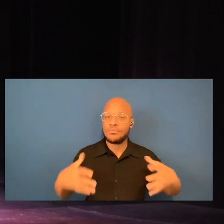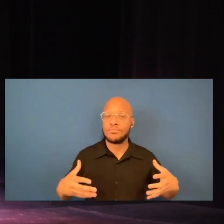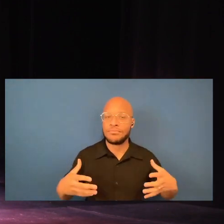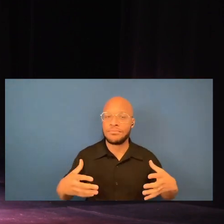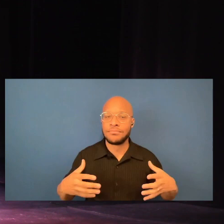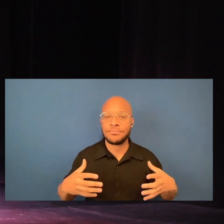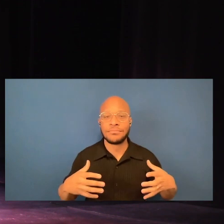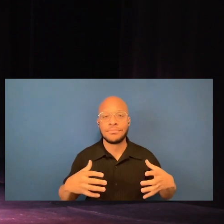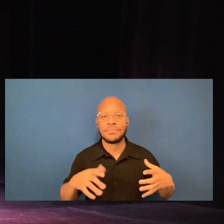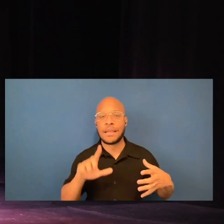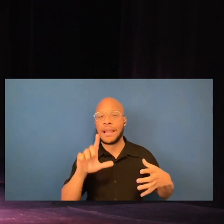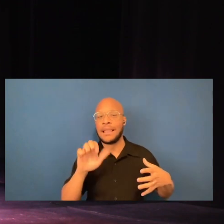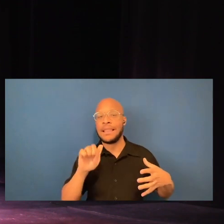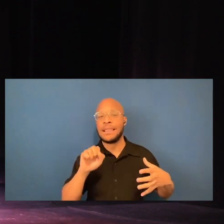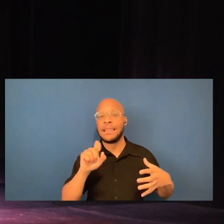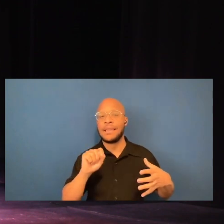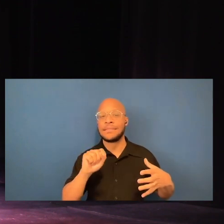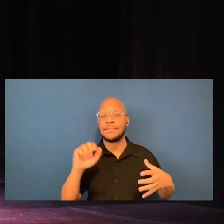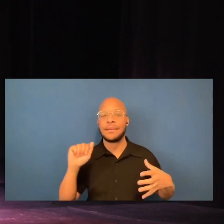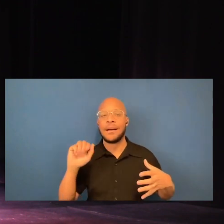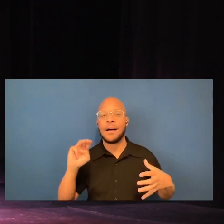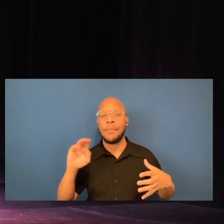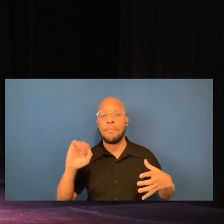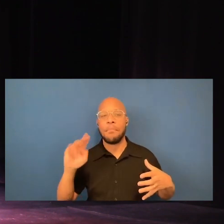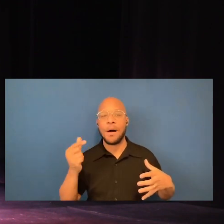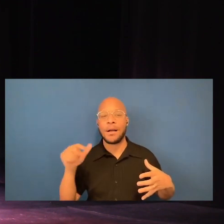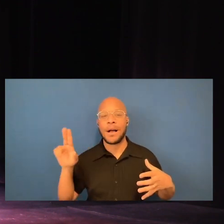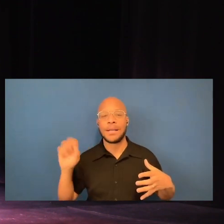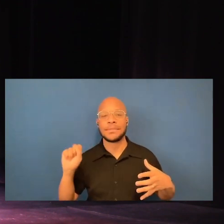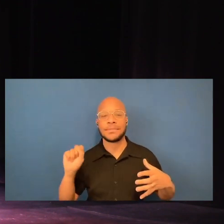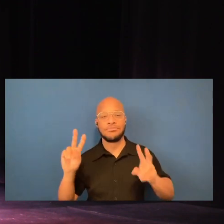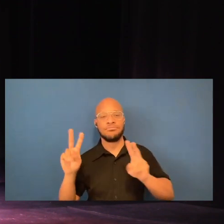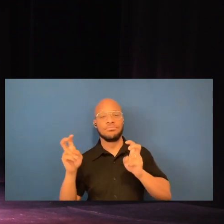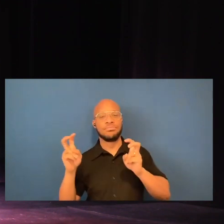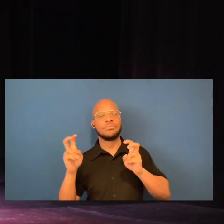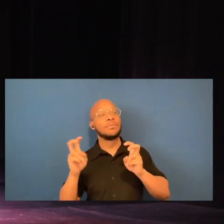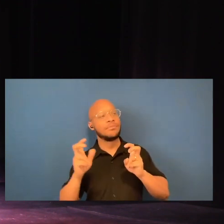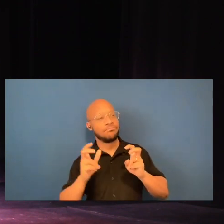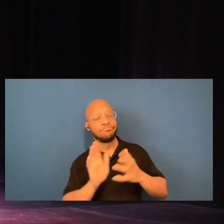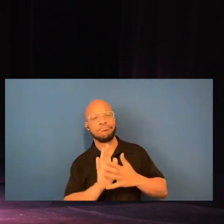is. Now I'd like to bring up a dear friend,